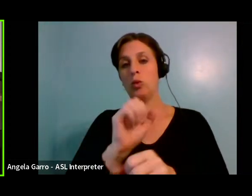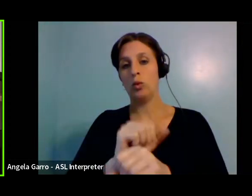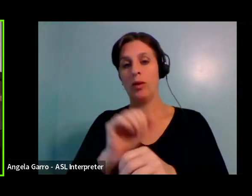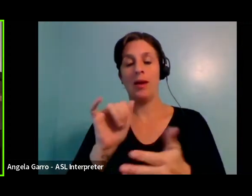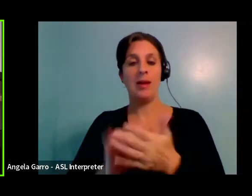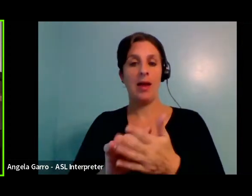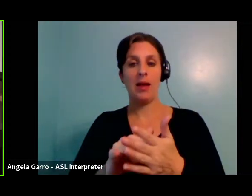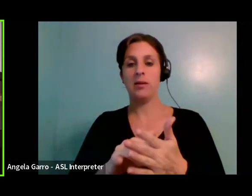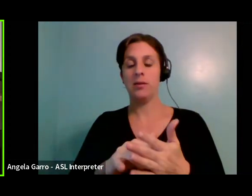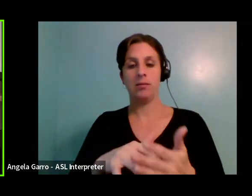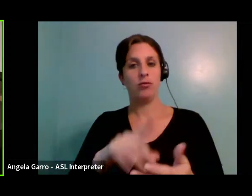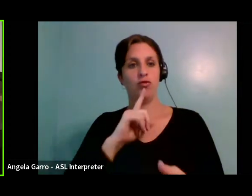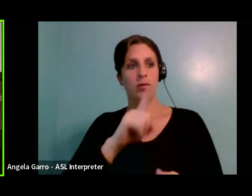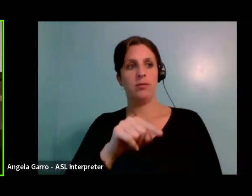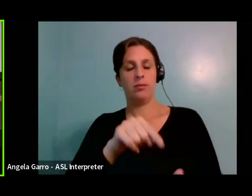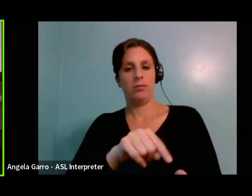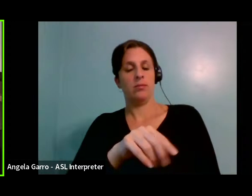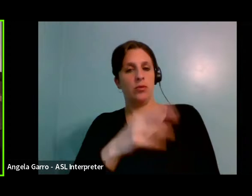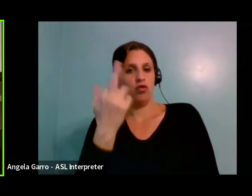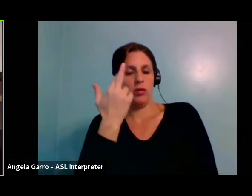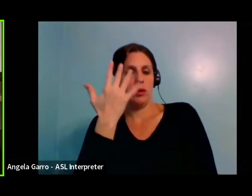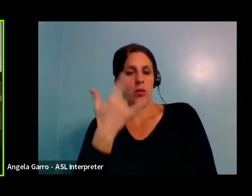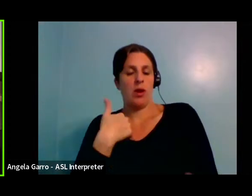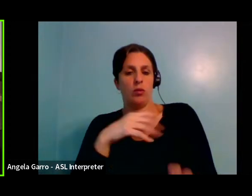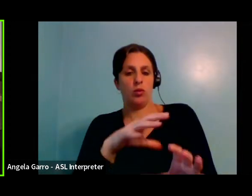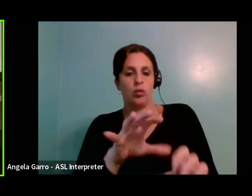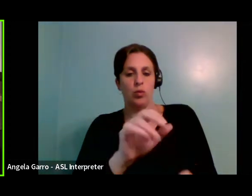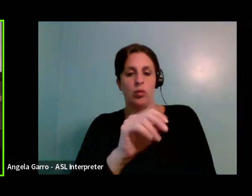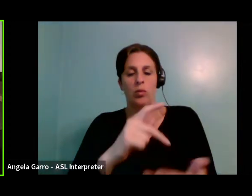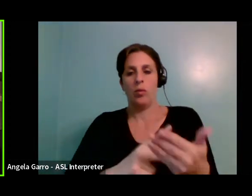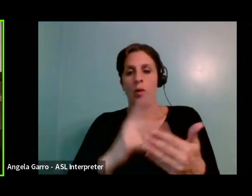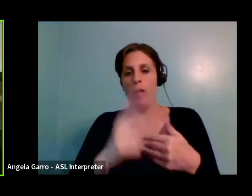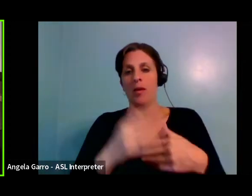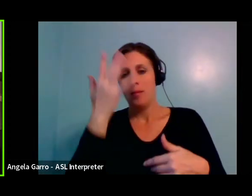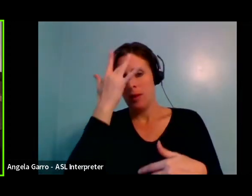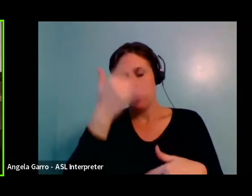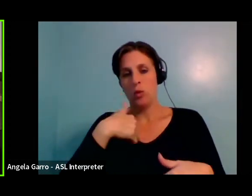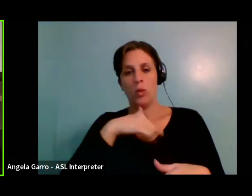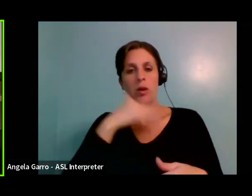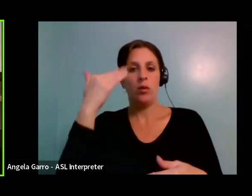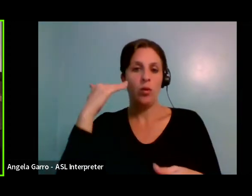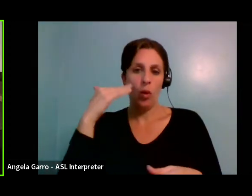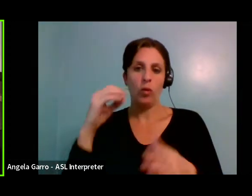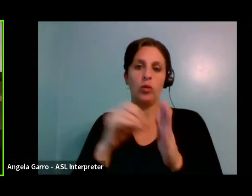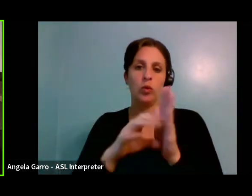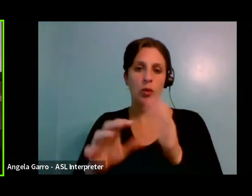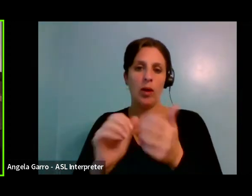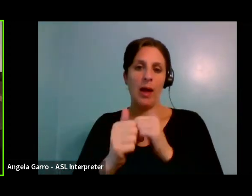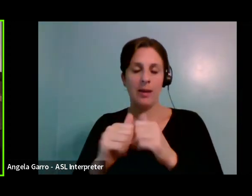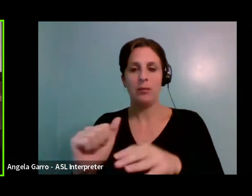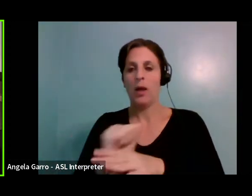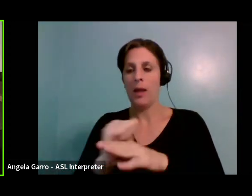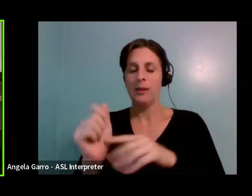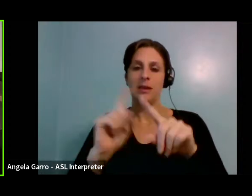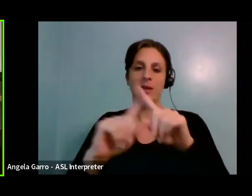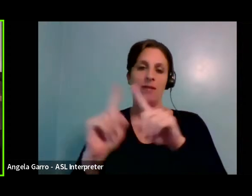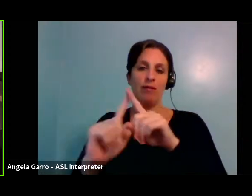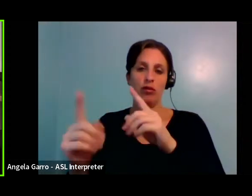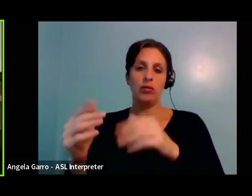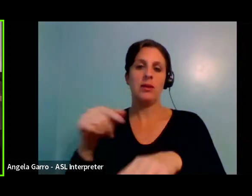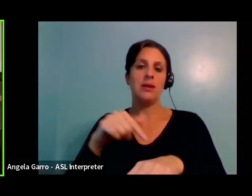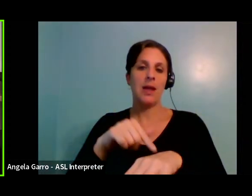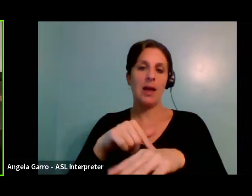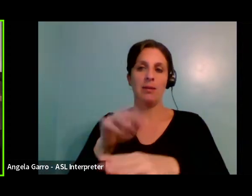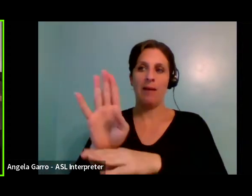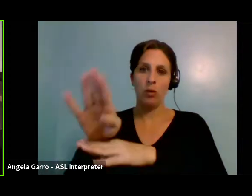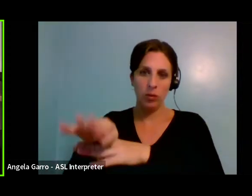and soul of the program, because we know that student athletes practice at different times in the afternoon or in the evening. Some of